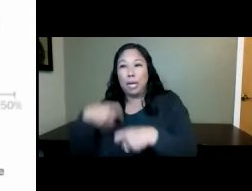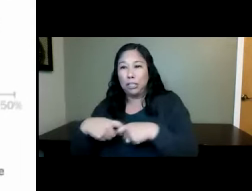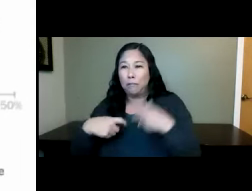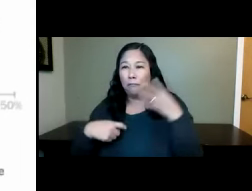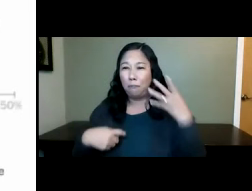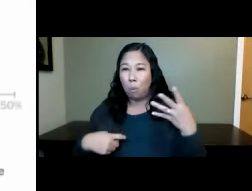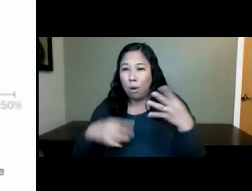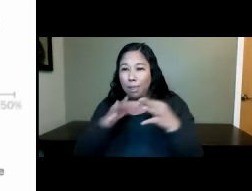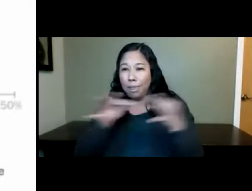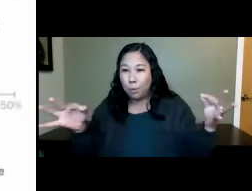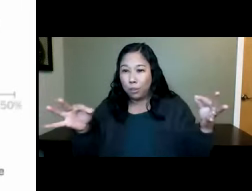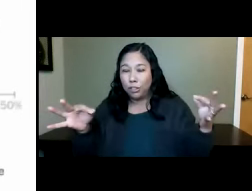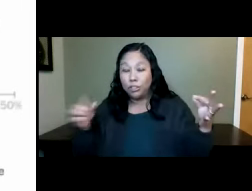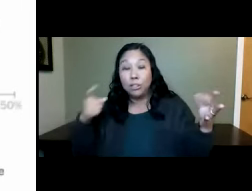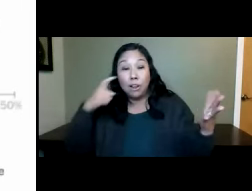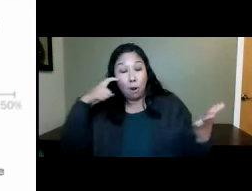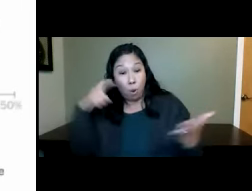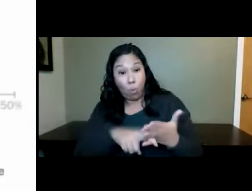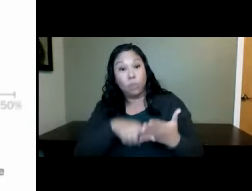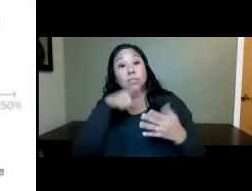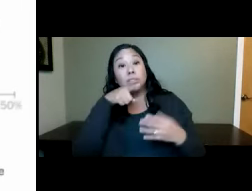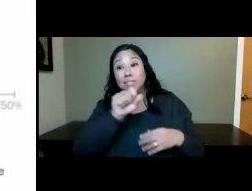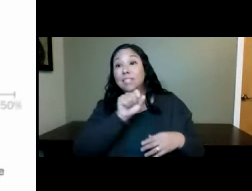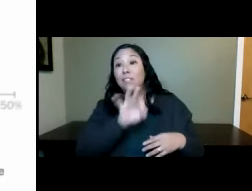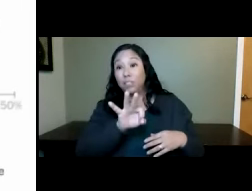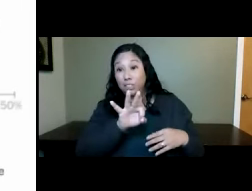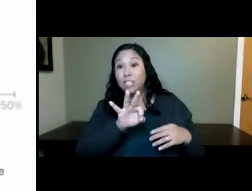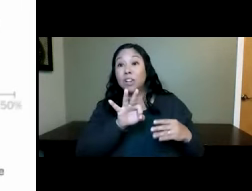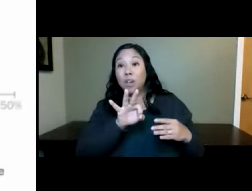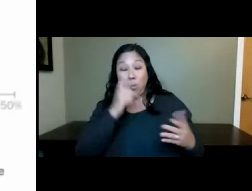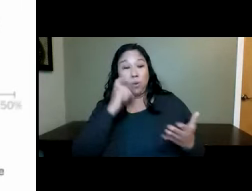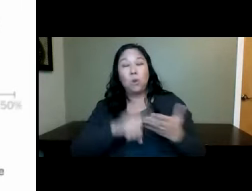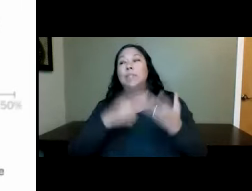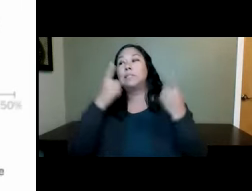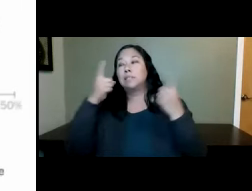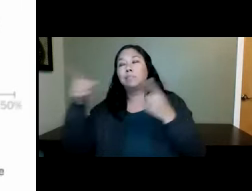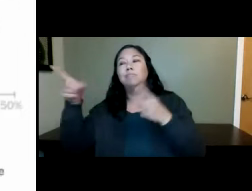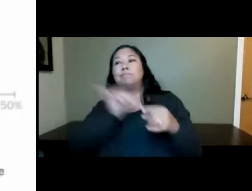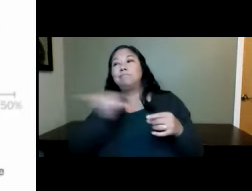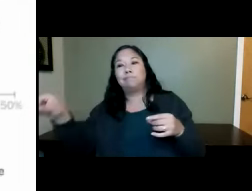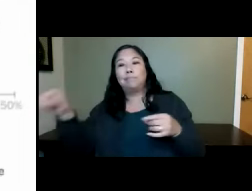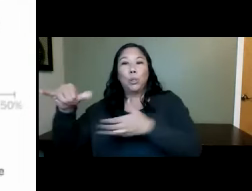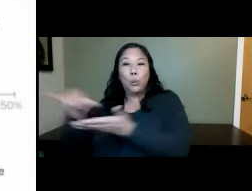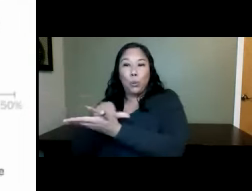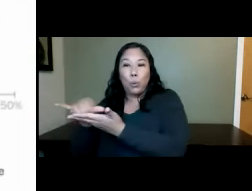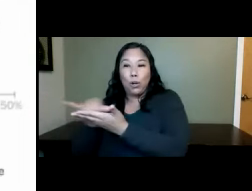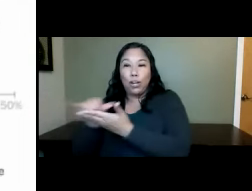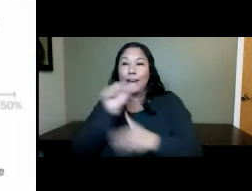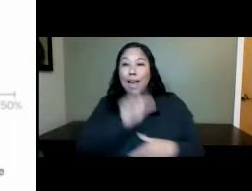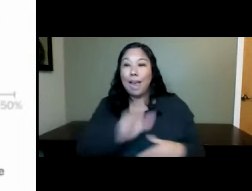one of the patterns that they're seeing in San Francisco, and now this has recently been replicated in New York, the Asian patients have